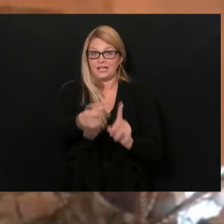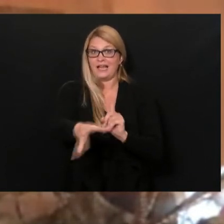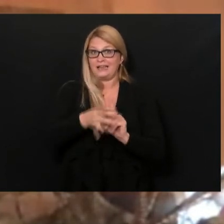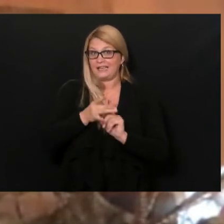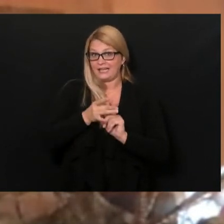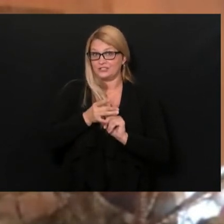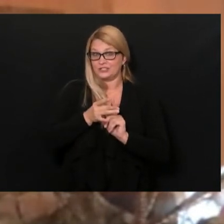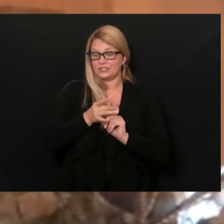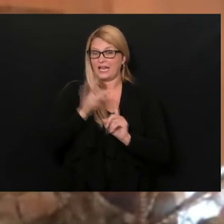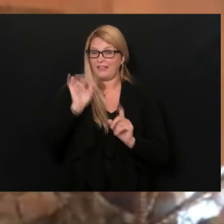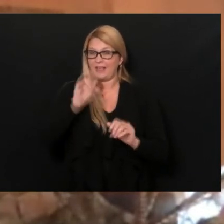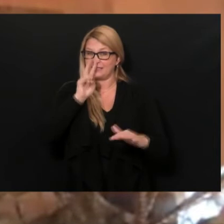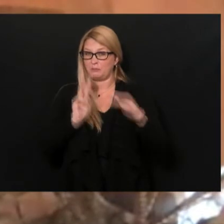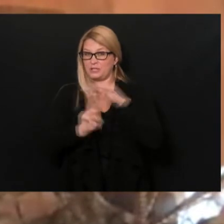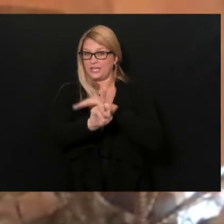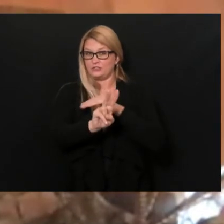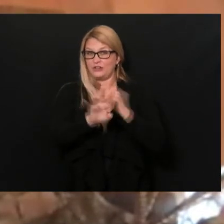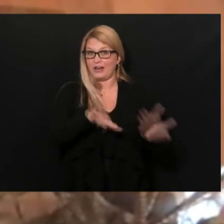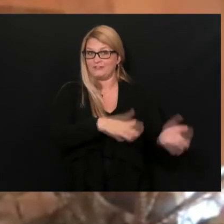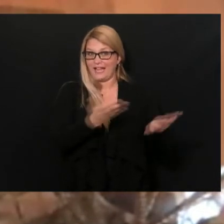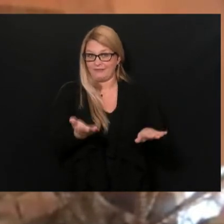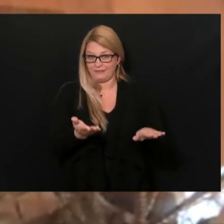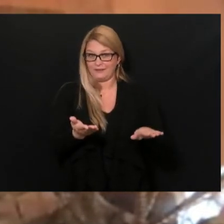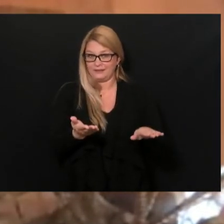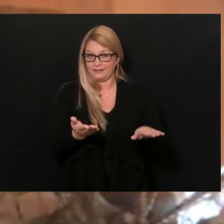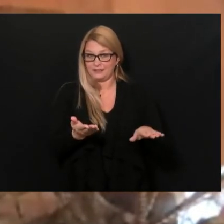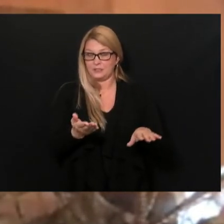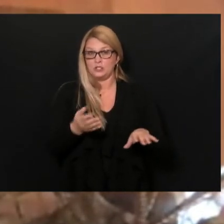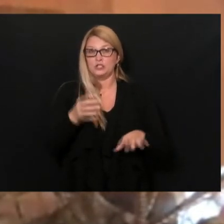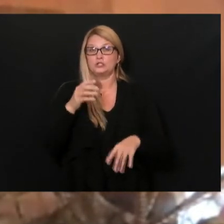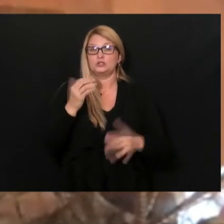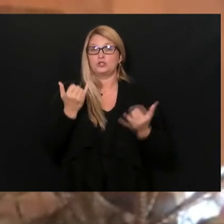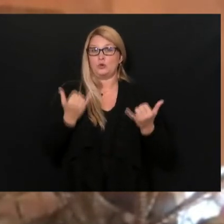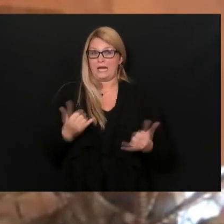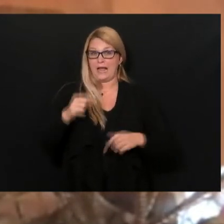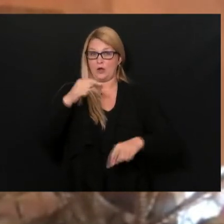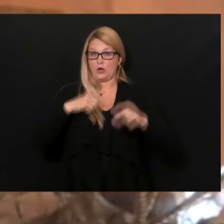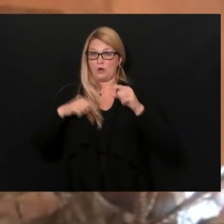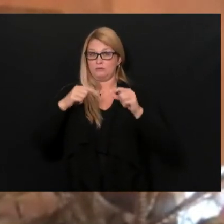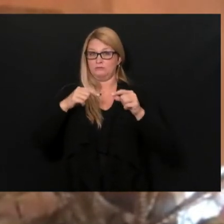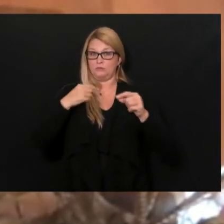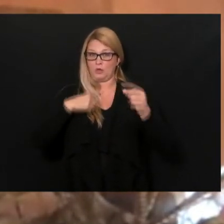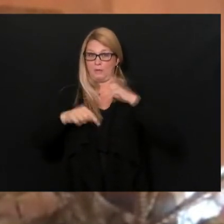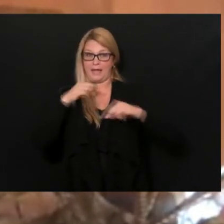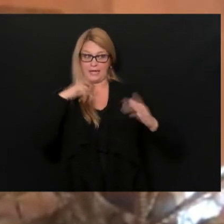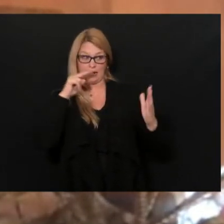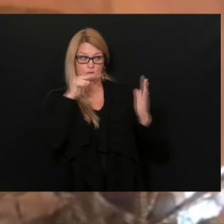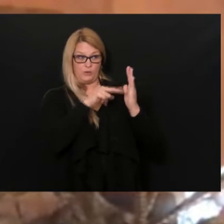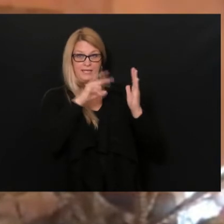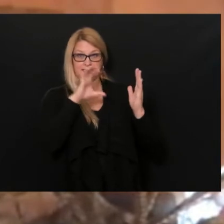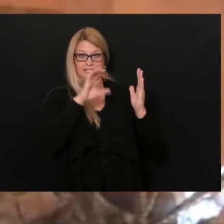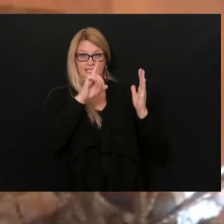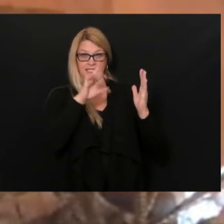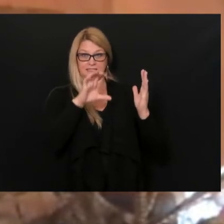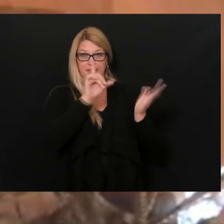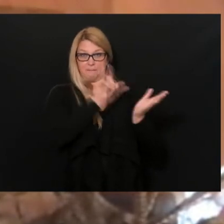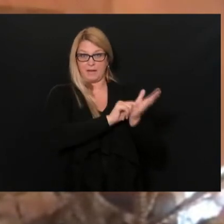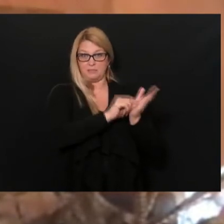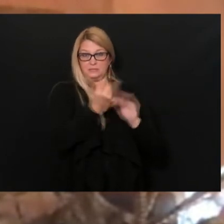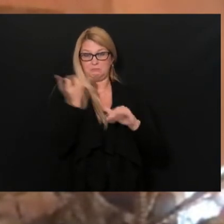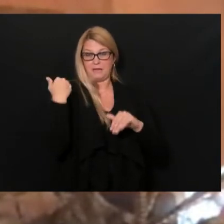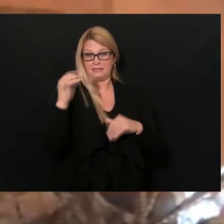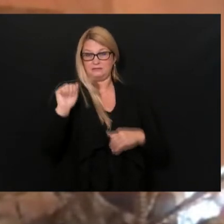best predictor of death. So going back from the CDC's information that was published in